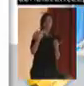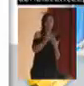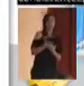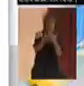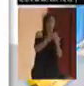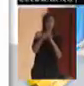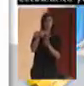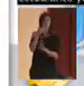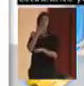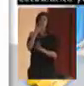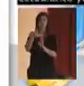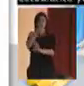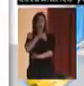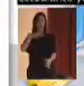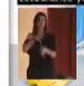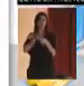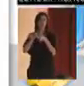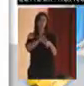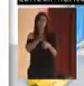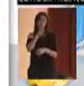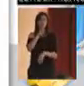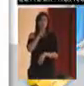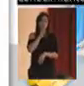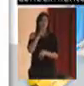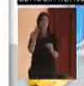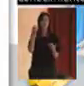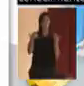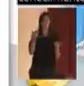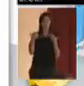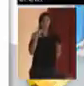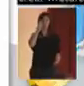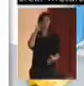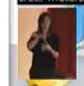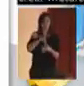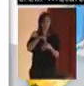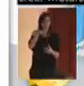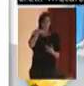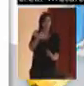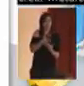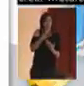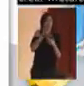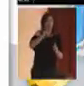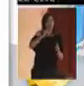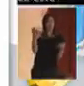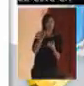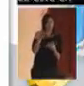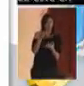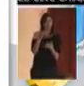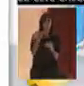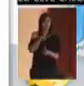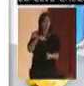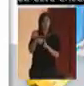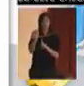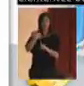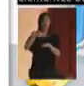consistent metaphors, how can we manage to get the student to associate a certain previous knowledge that they had? We have to create a